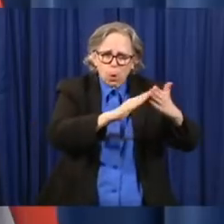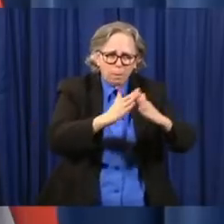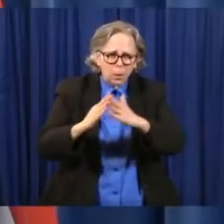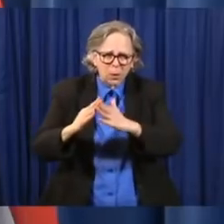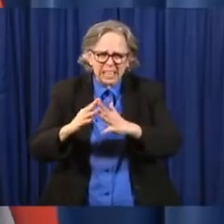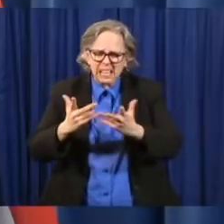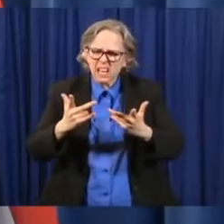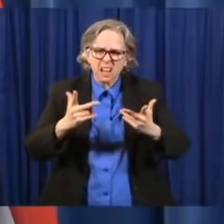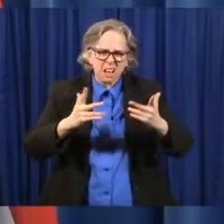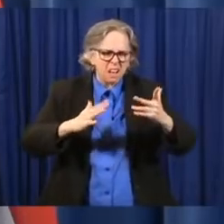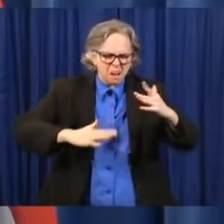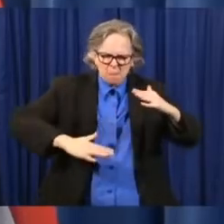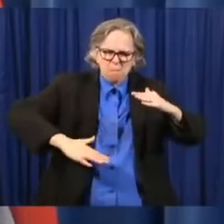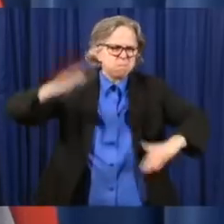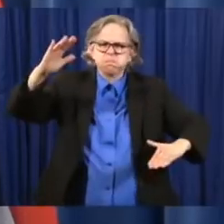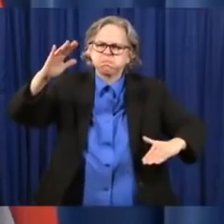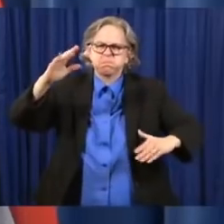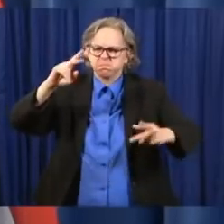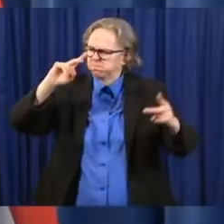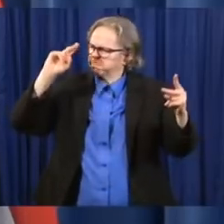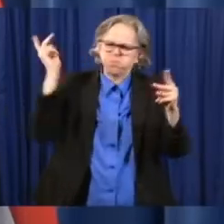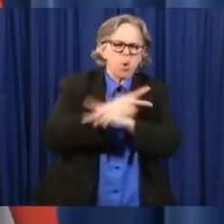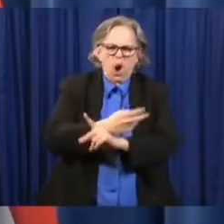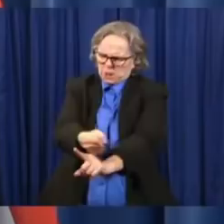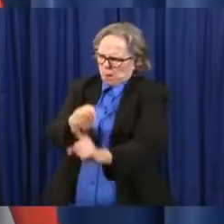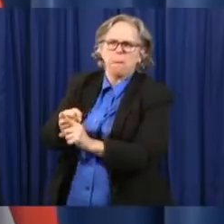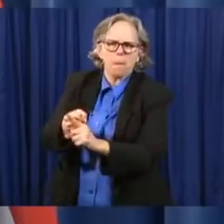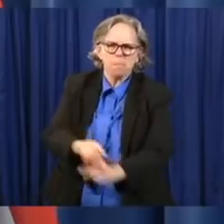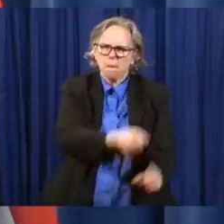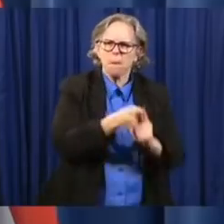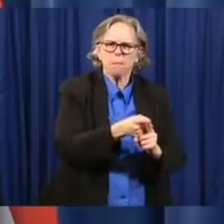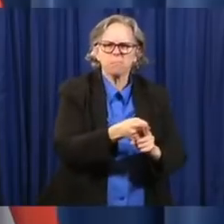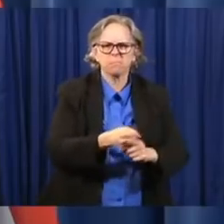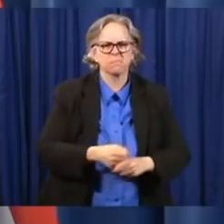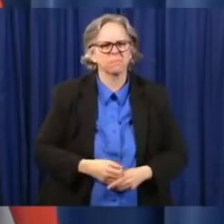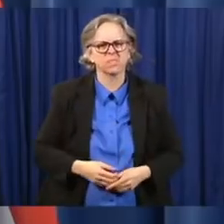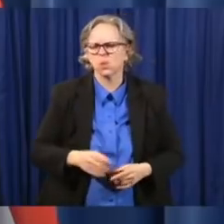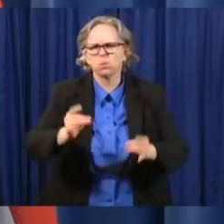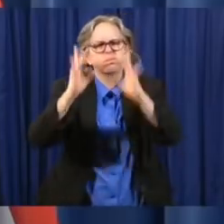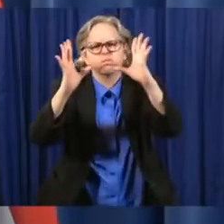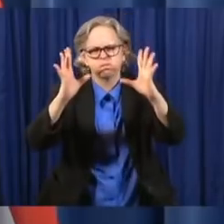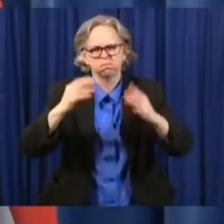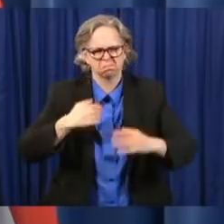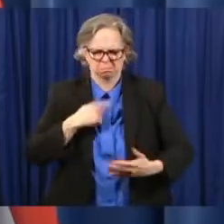disproportionate. One of the things as far as disproportionate as far as poverty,